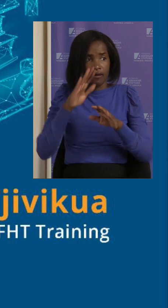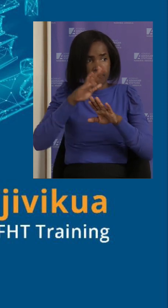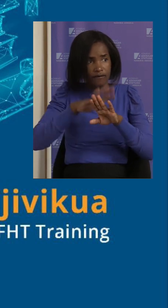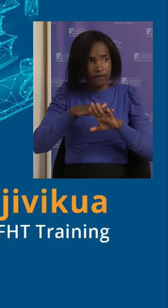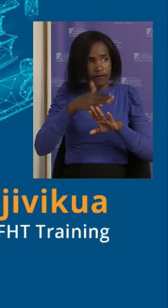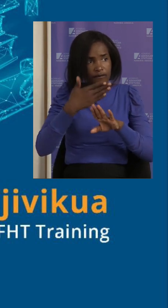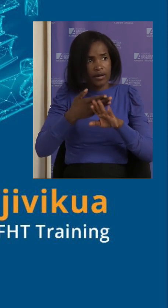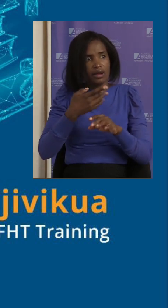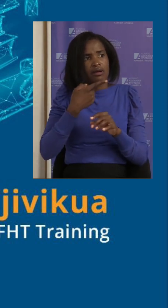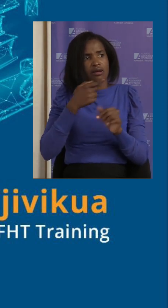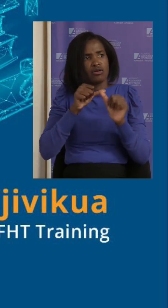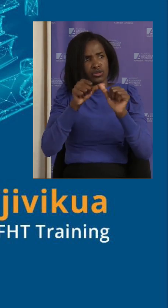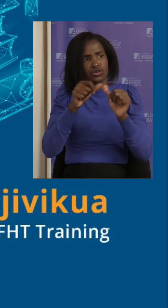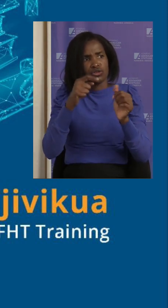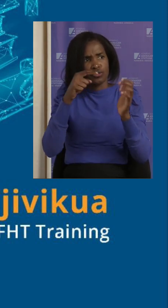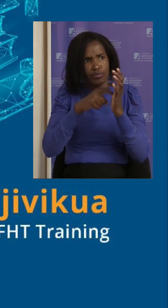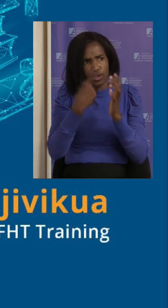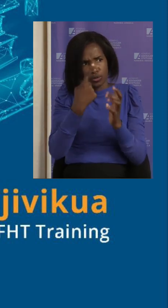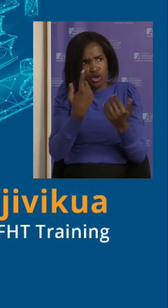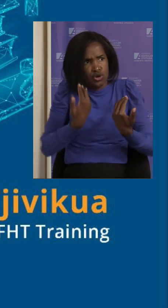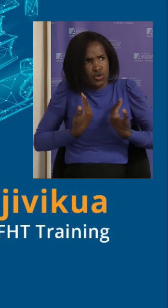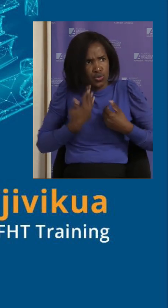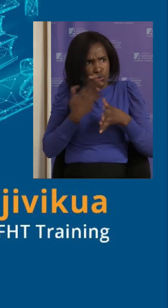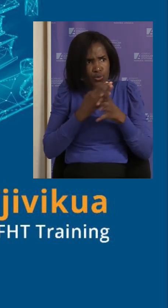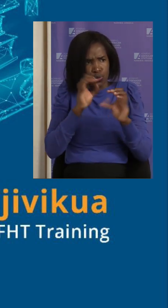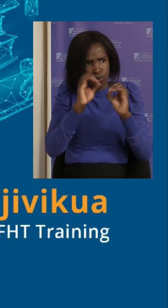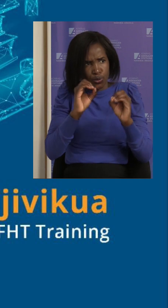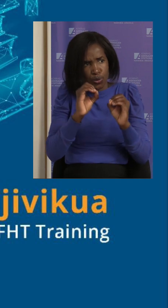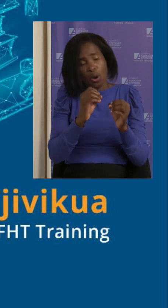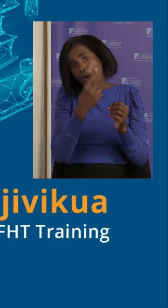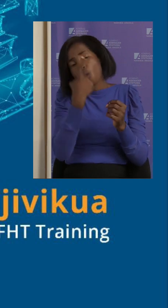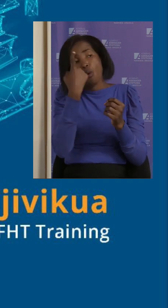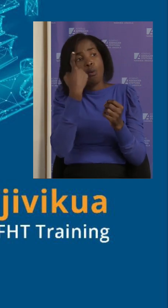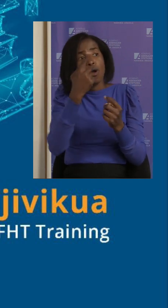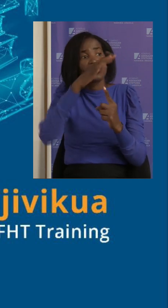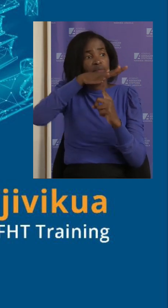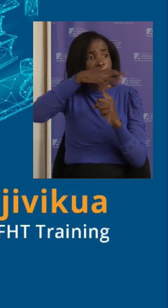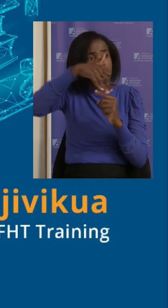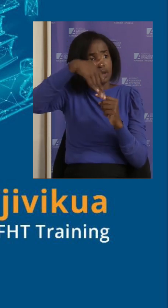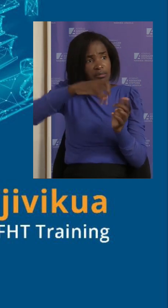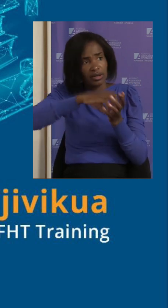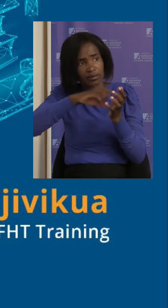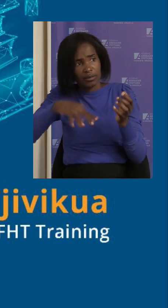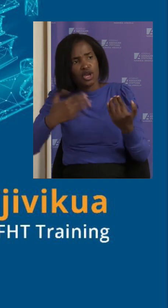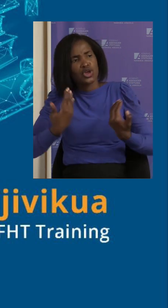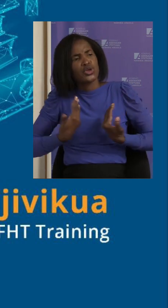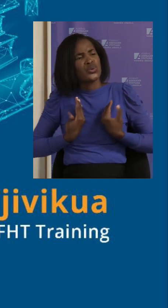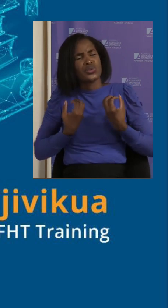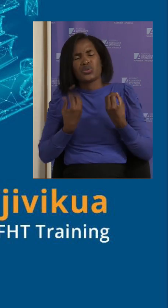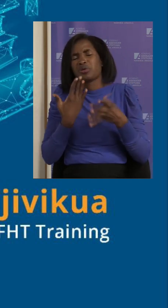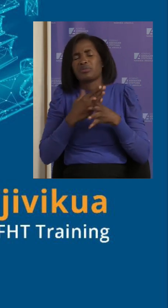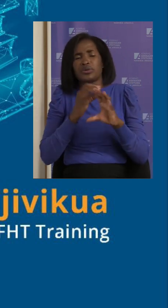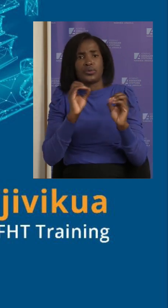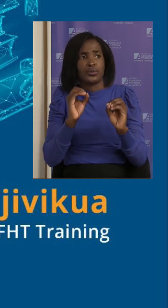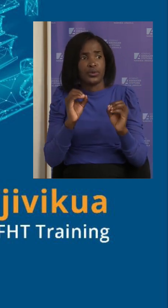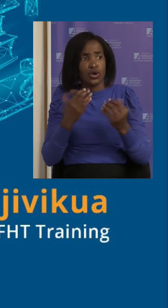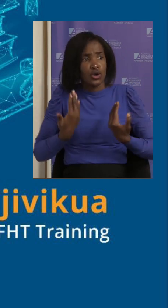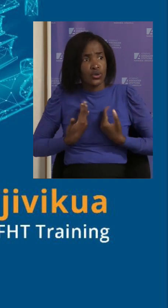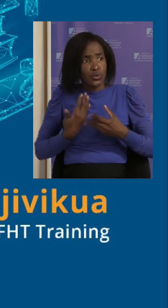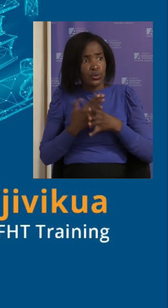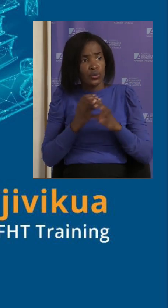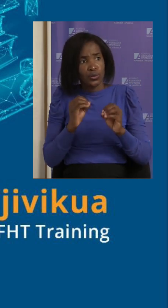He moved on to the first point, youth unemployment. One of the priority areas for Namibia to address is youth unemployment. Youth